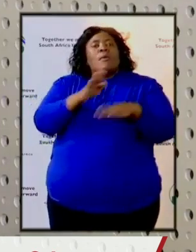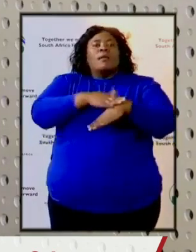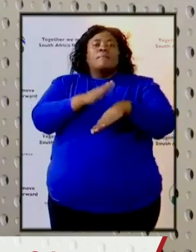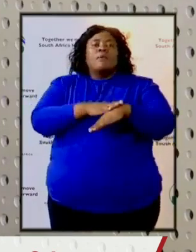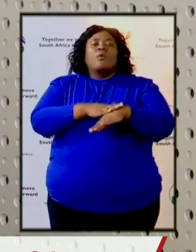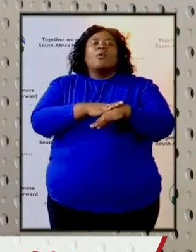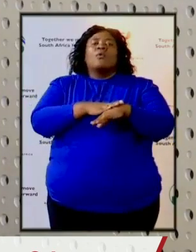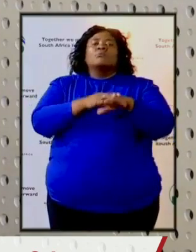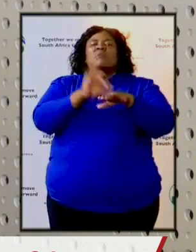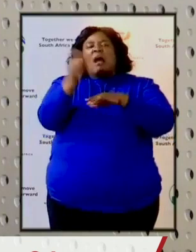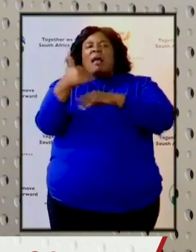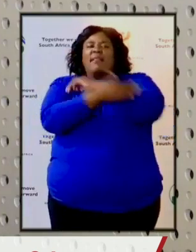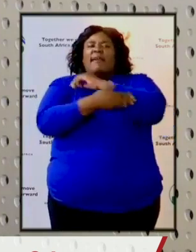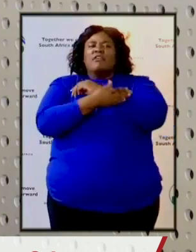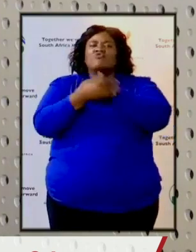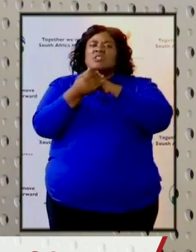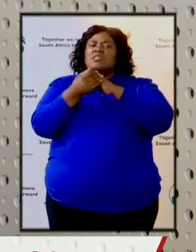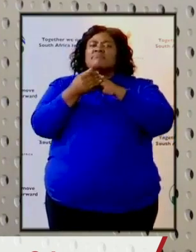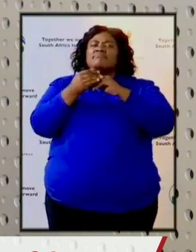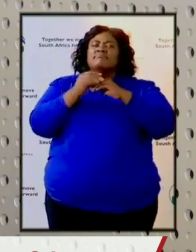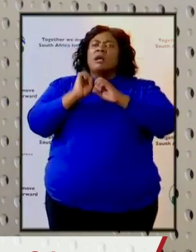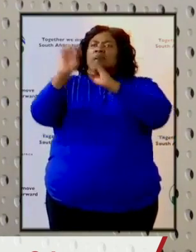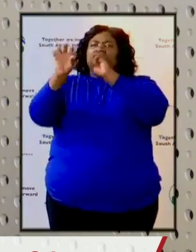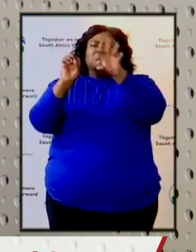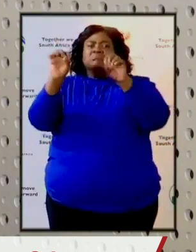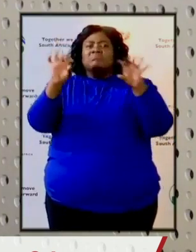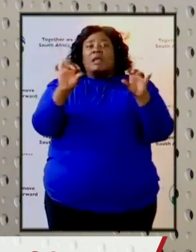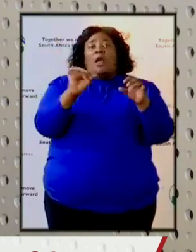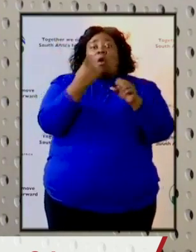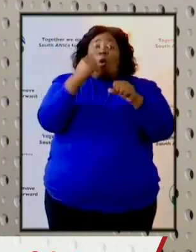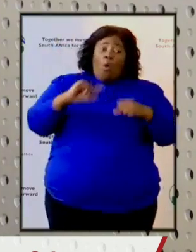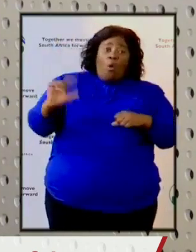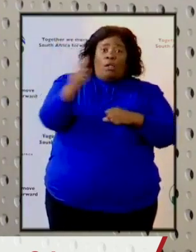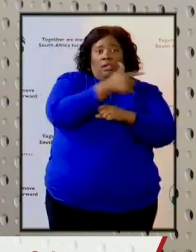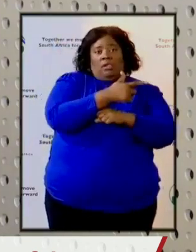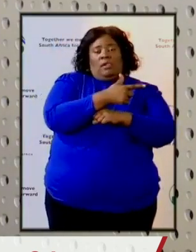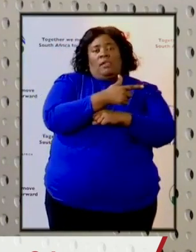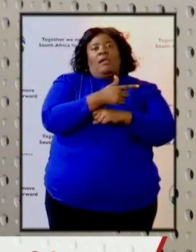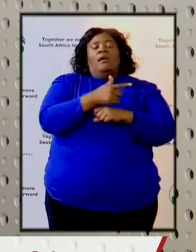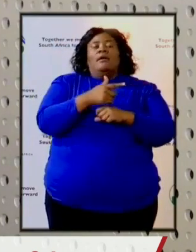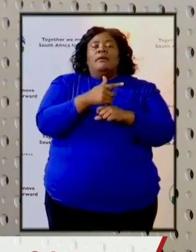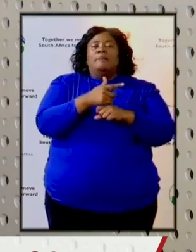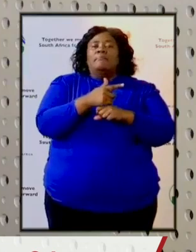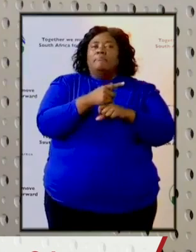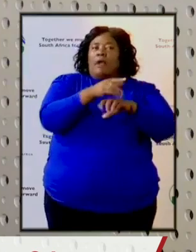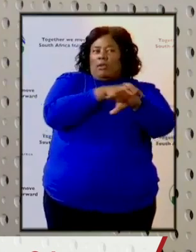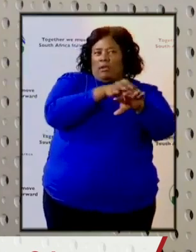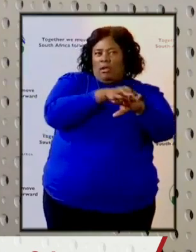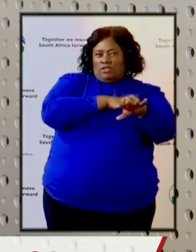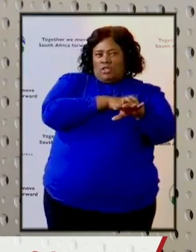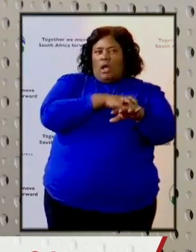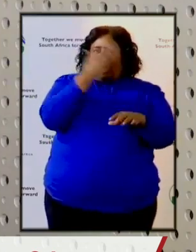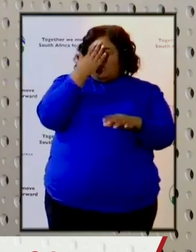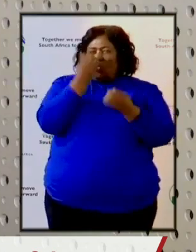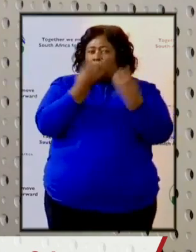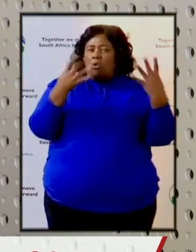exports of all agriculture, not only the wines. I know that a lot of the winemakers have